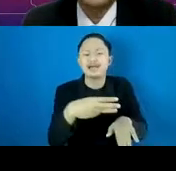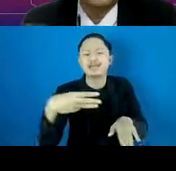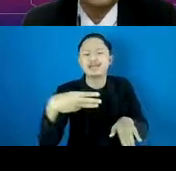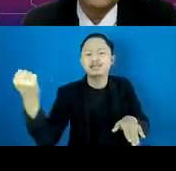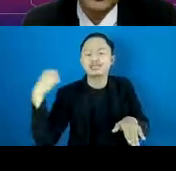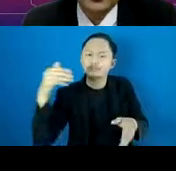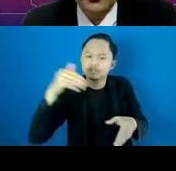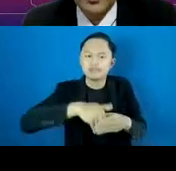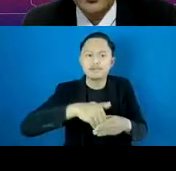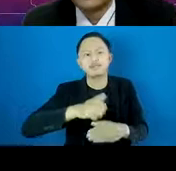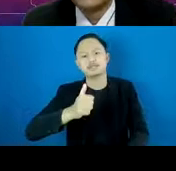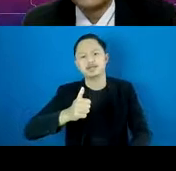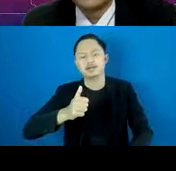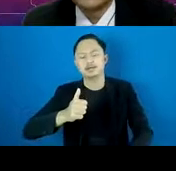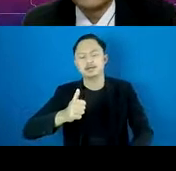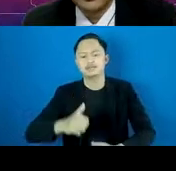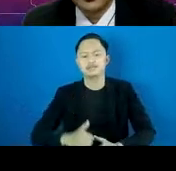grows, or we look at